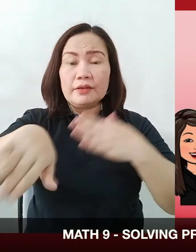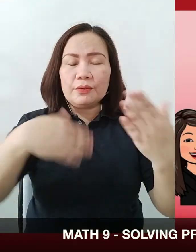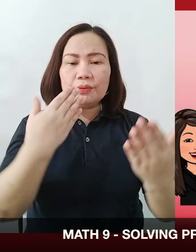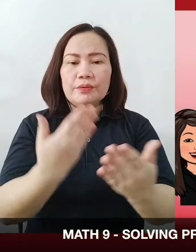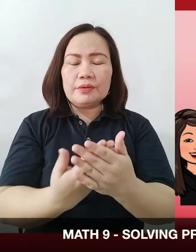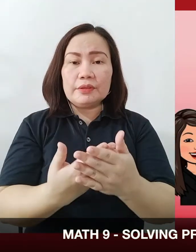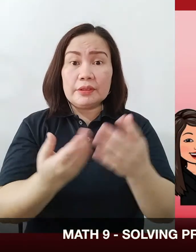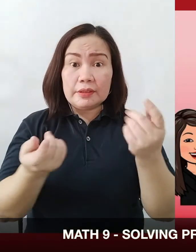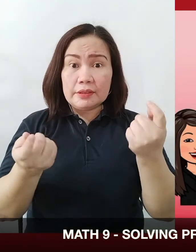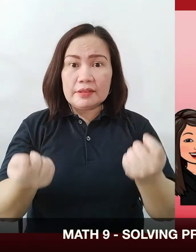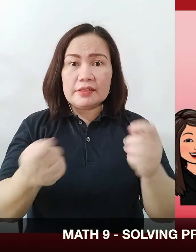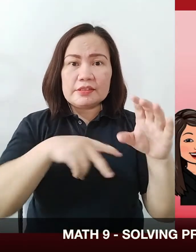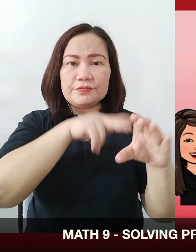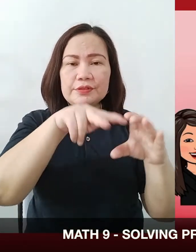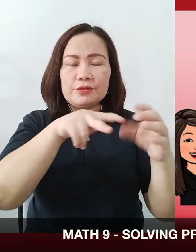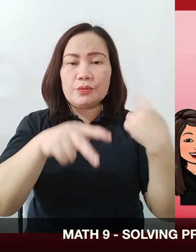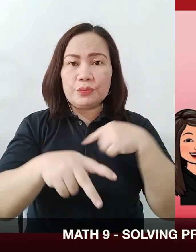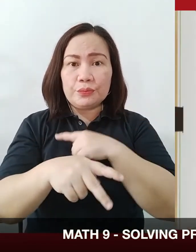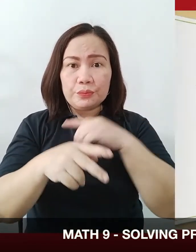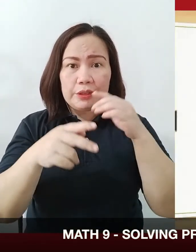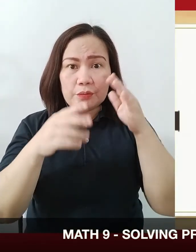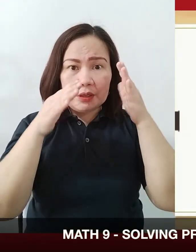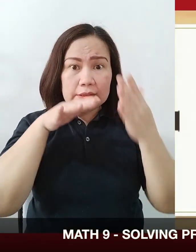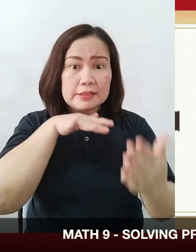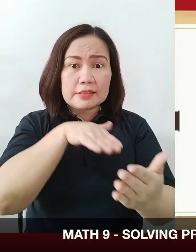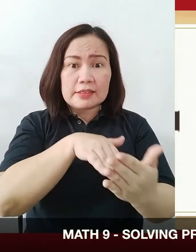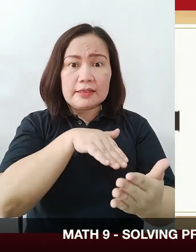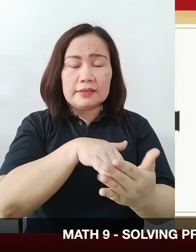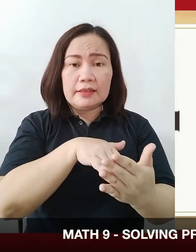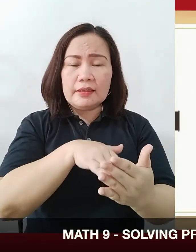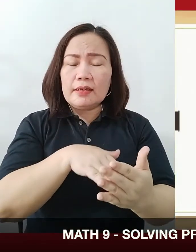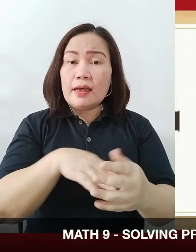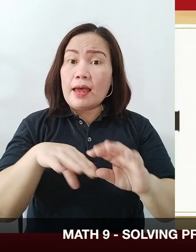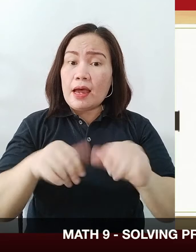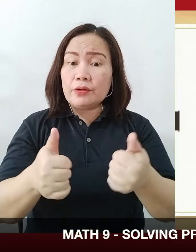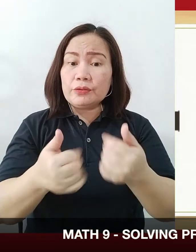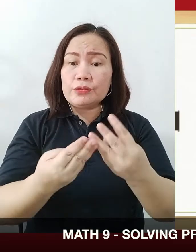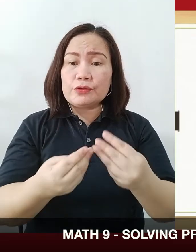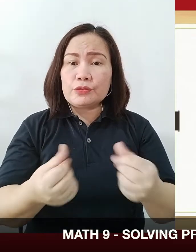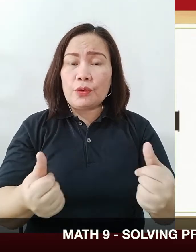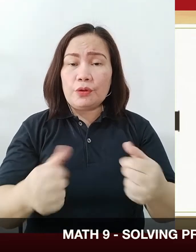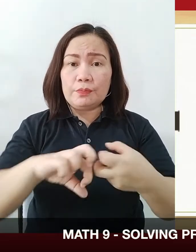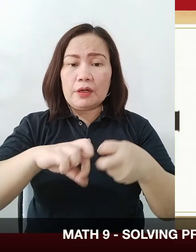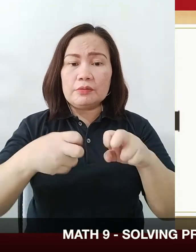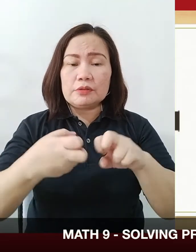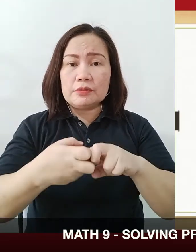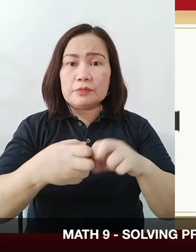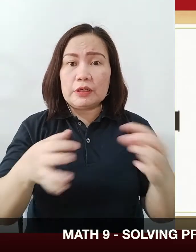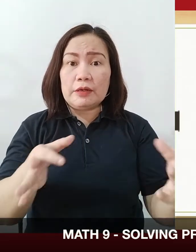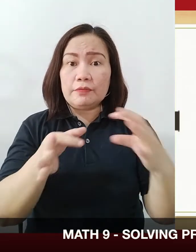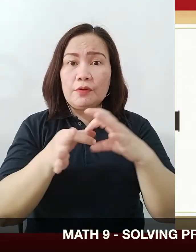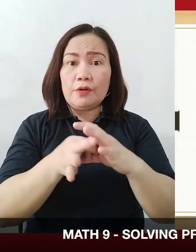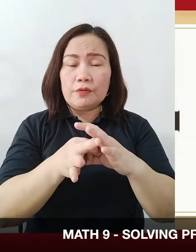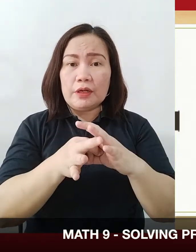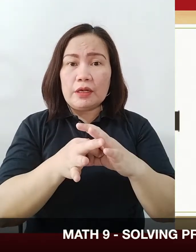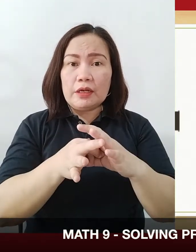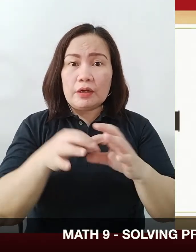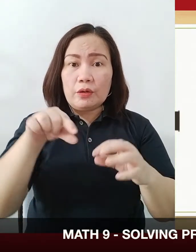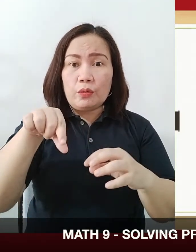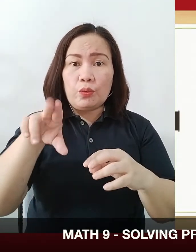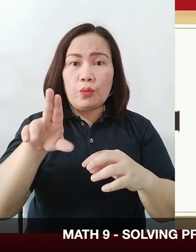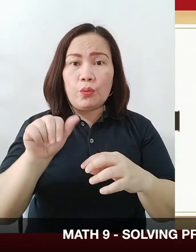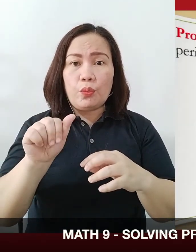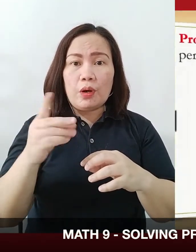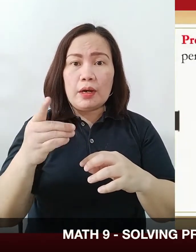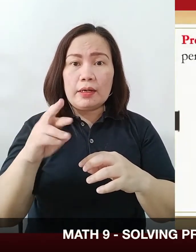Hi mga kawawmat! So in this video, we will focus on how to solve problems involving quadratic equations.